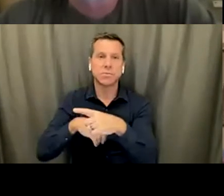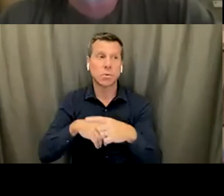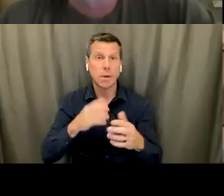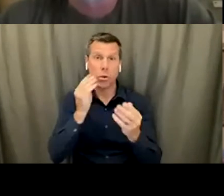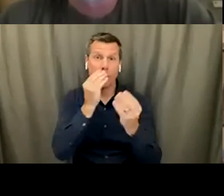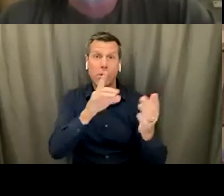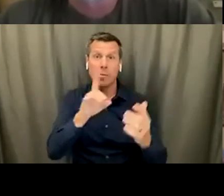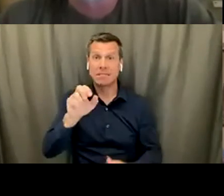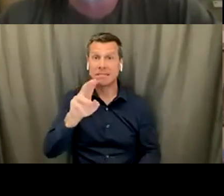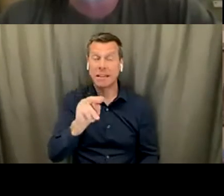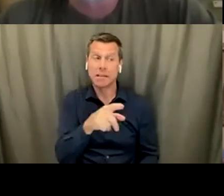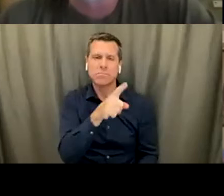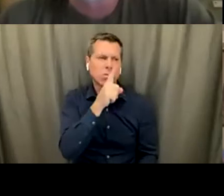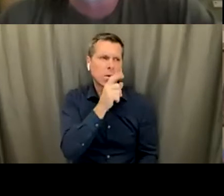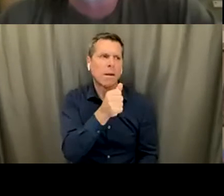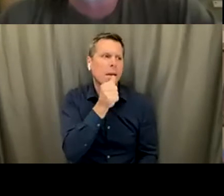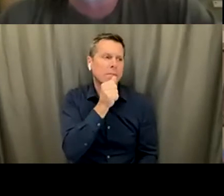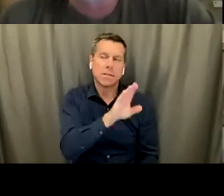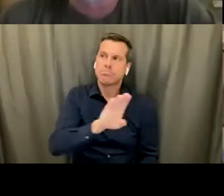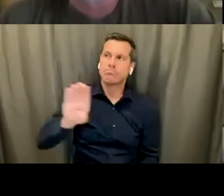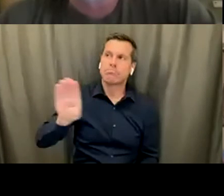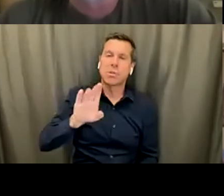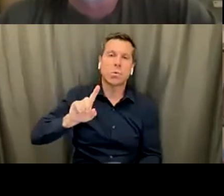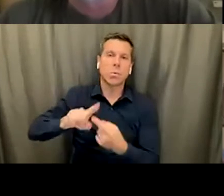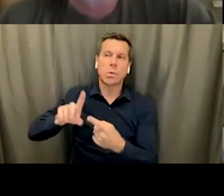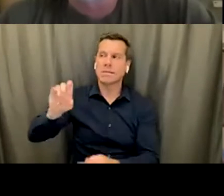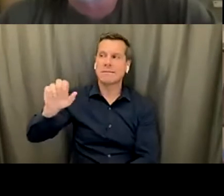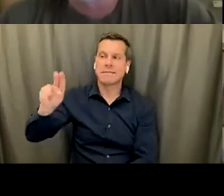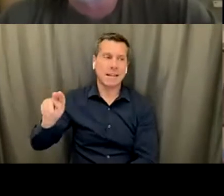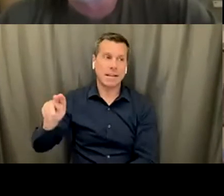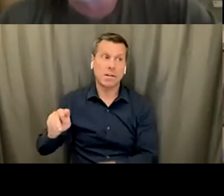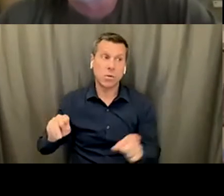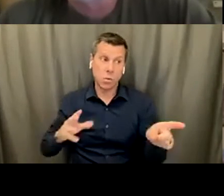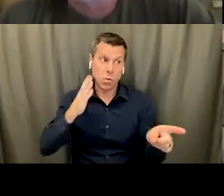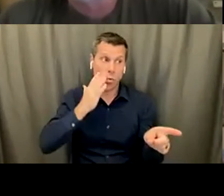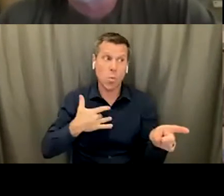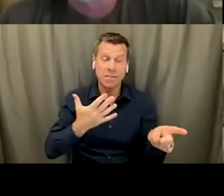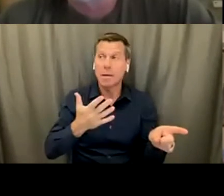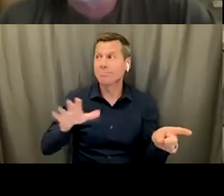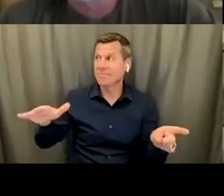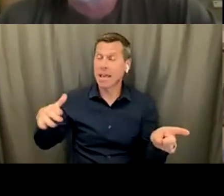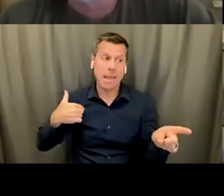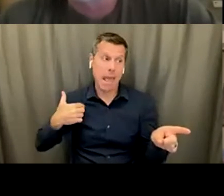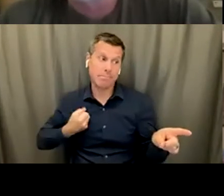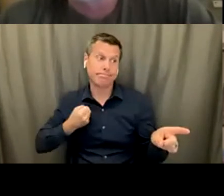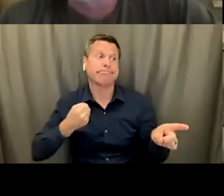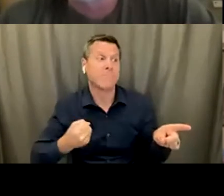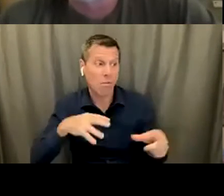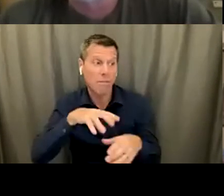be a confidential conversation between you and your dean, and they'd probably be bringing me in as well. Thank